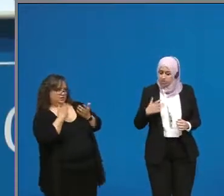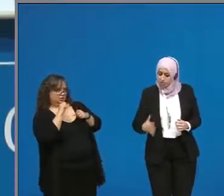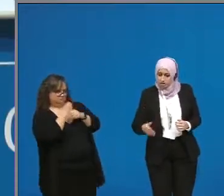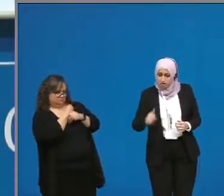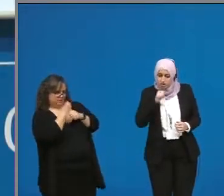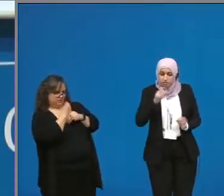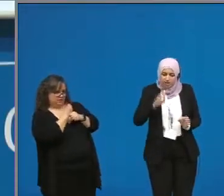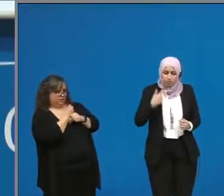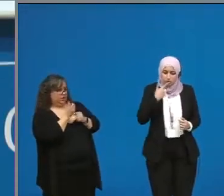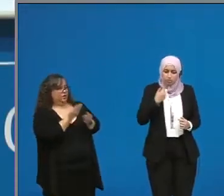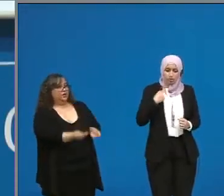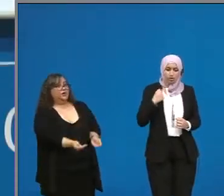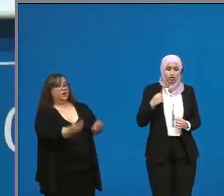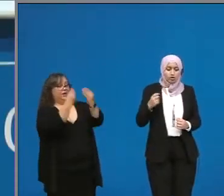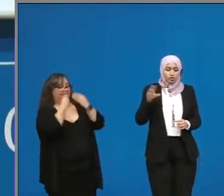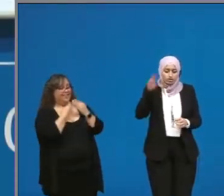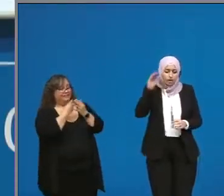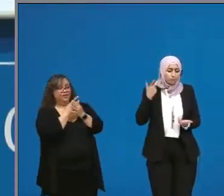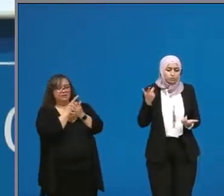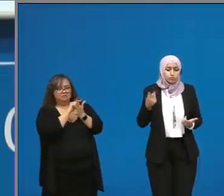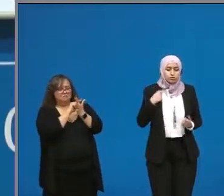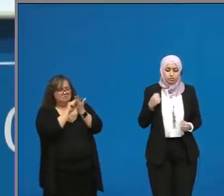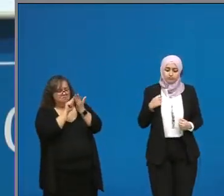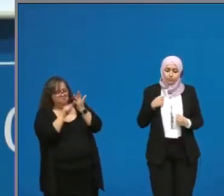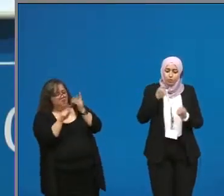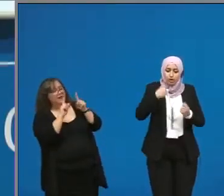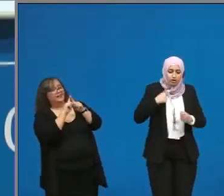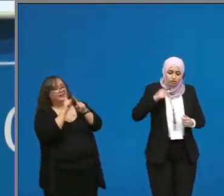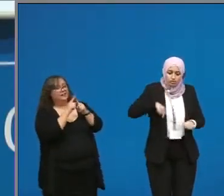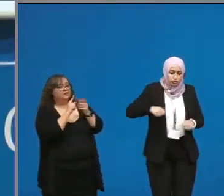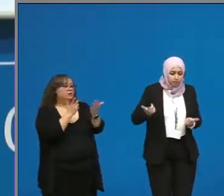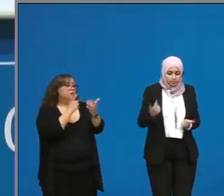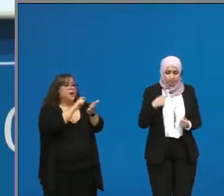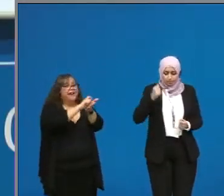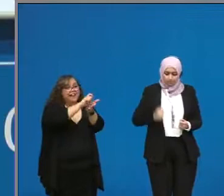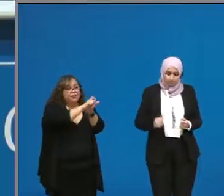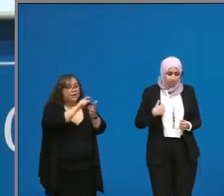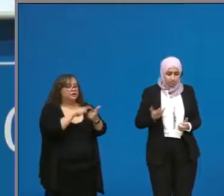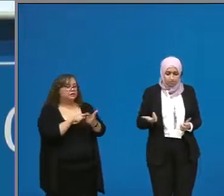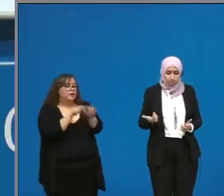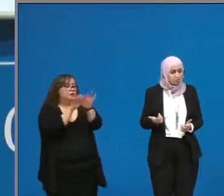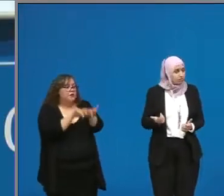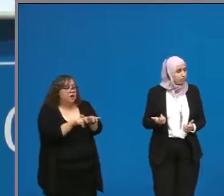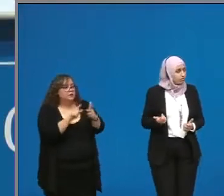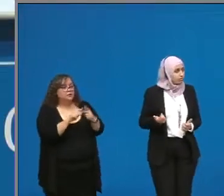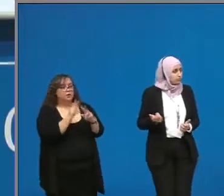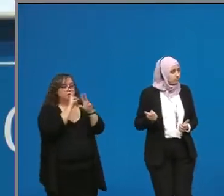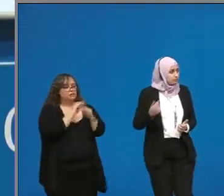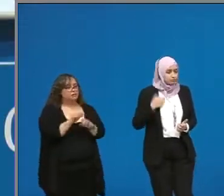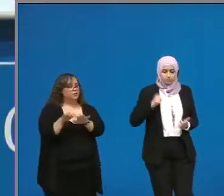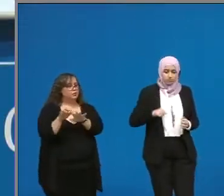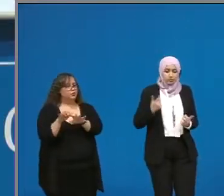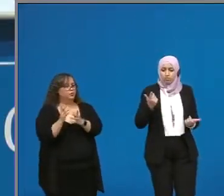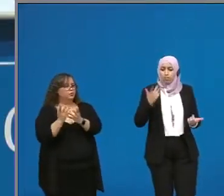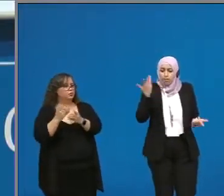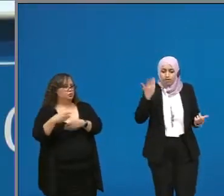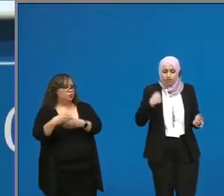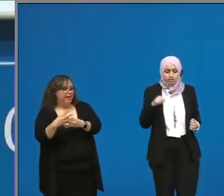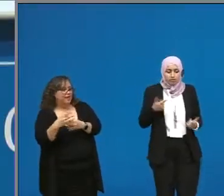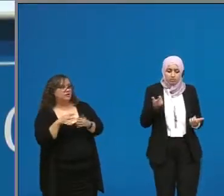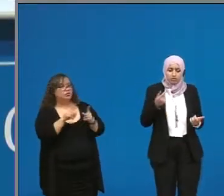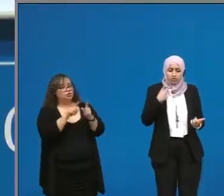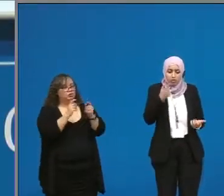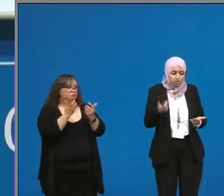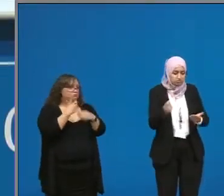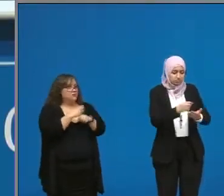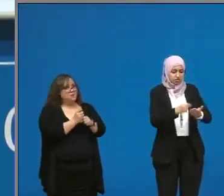assignment every way you want, any way you want. You can handwrite it. You can type it. You can use speech to text. You can create a book. You can